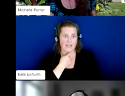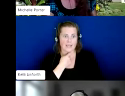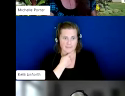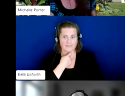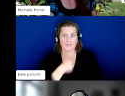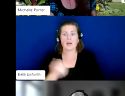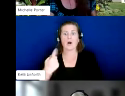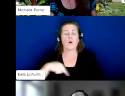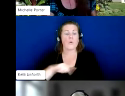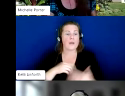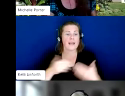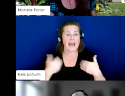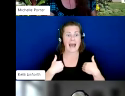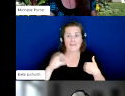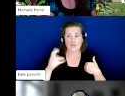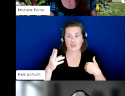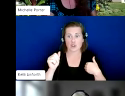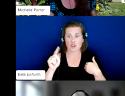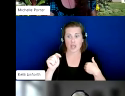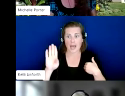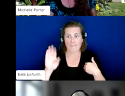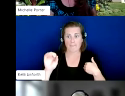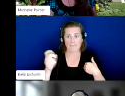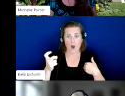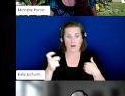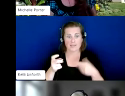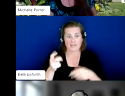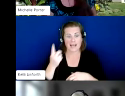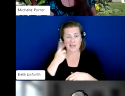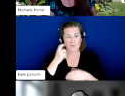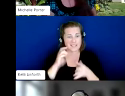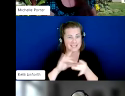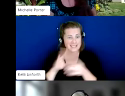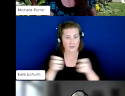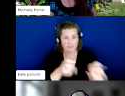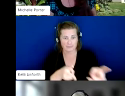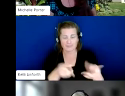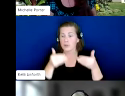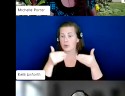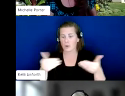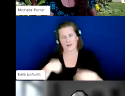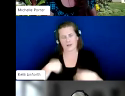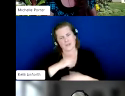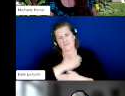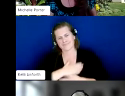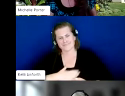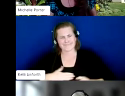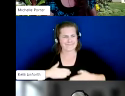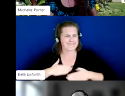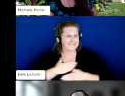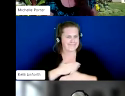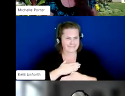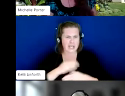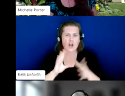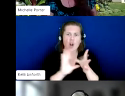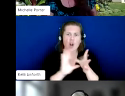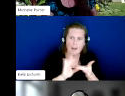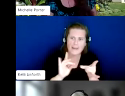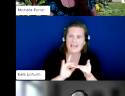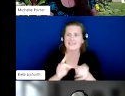do have our chat box where people are welcome to post comments, and we do appreciate people making comments or